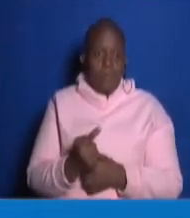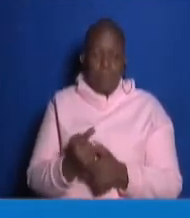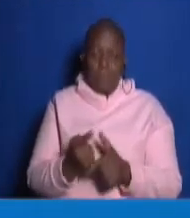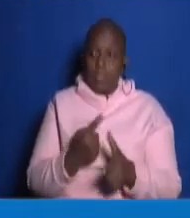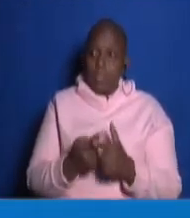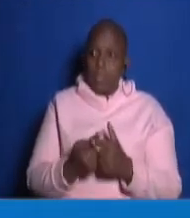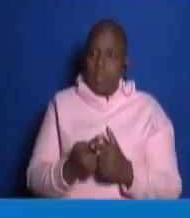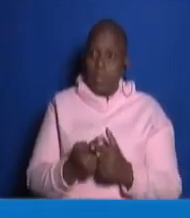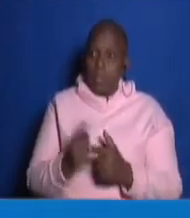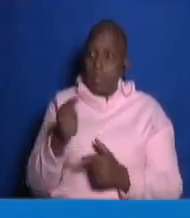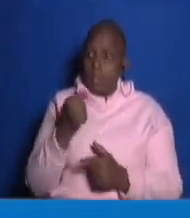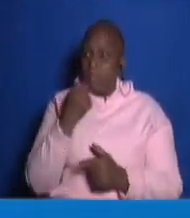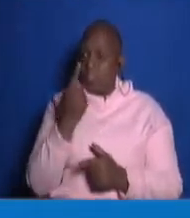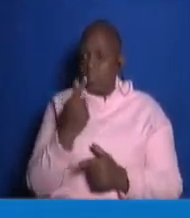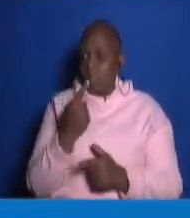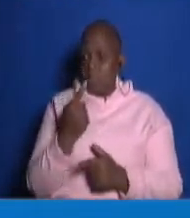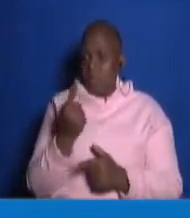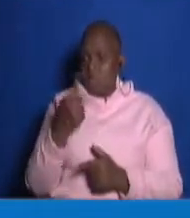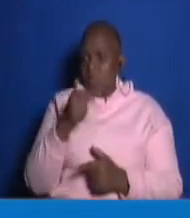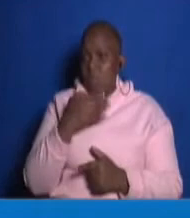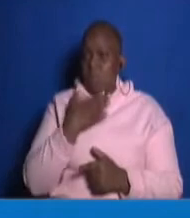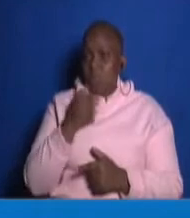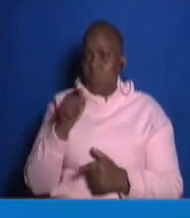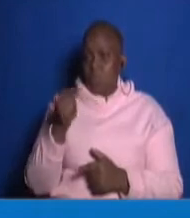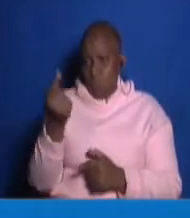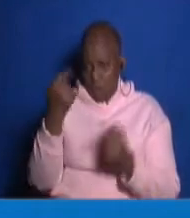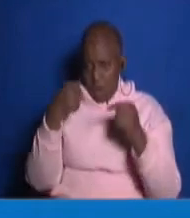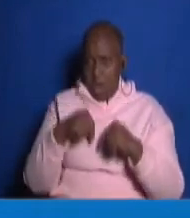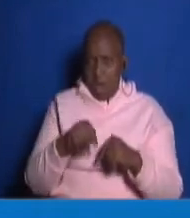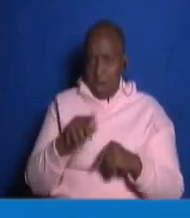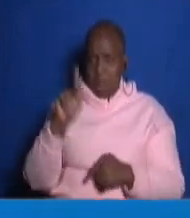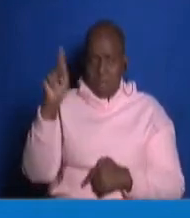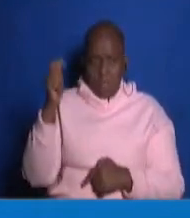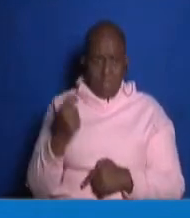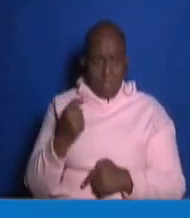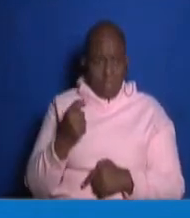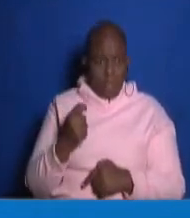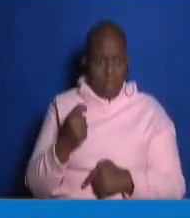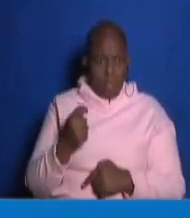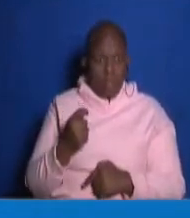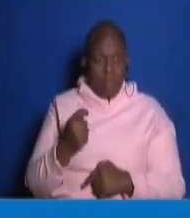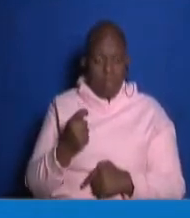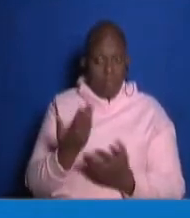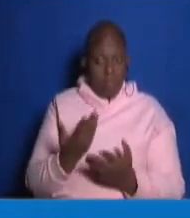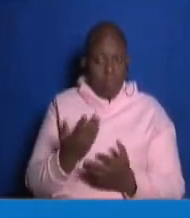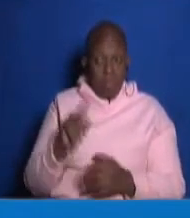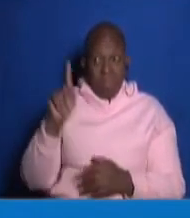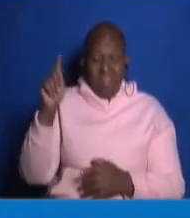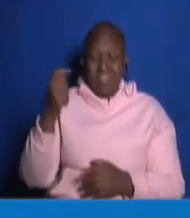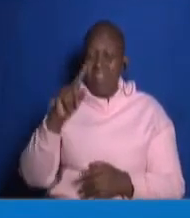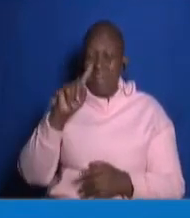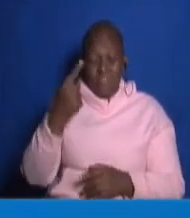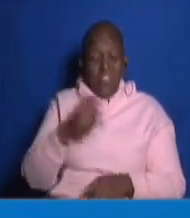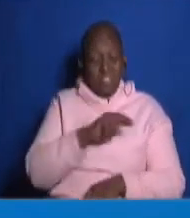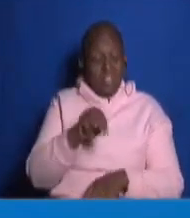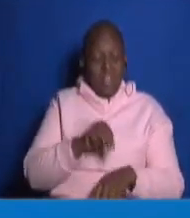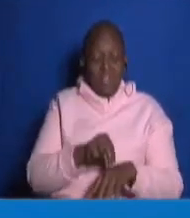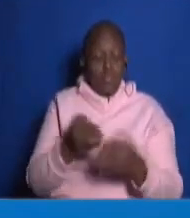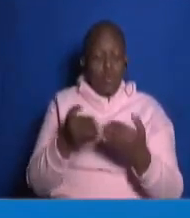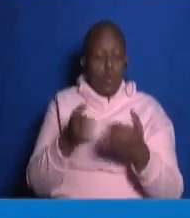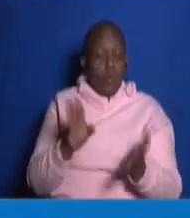and says, we want you to come to Kenya. Kenya is the first nation to open up like that.